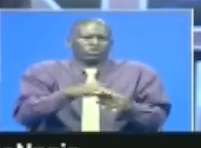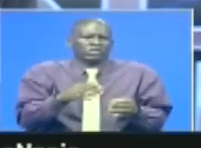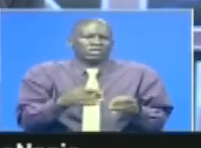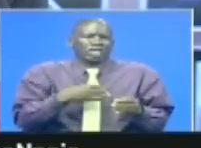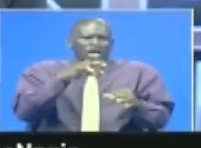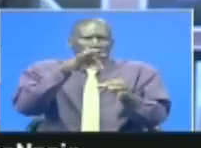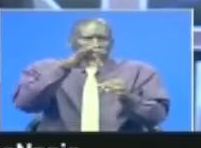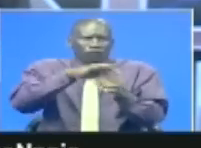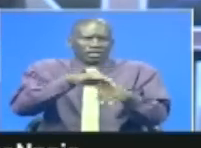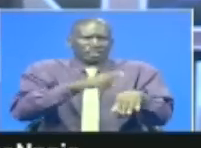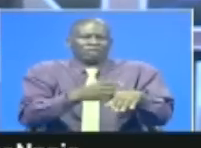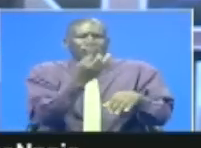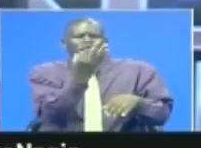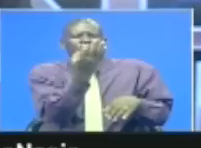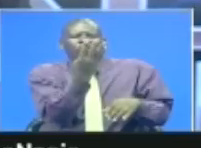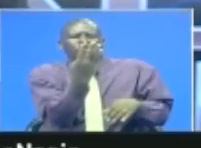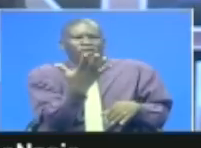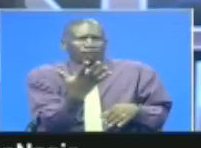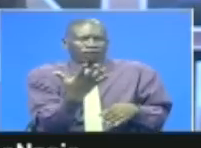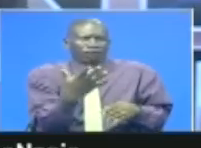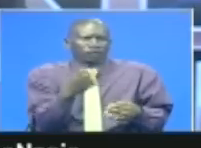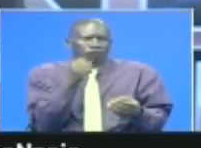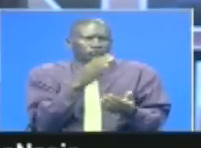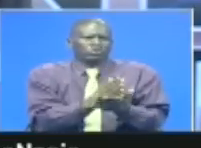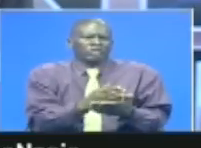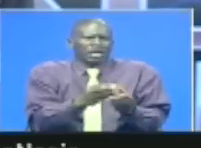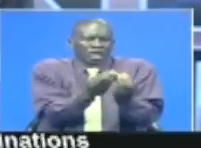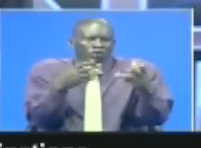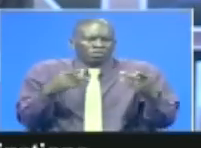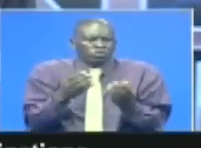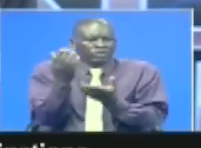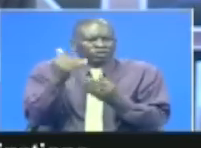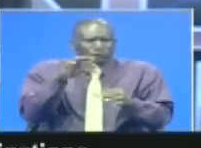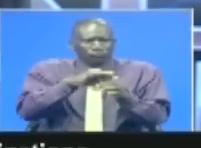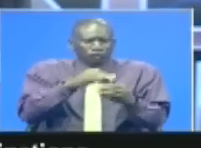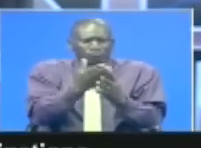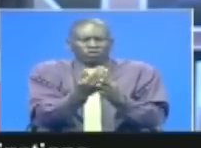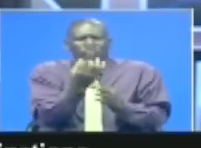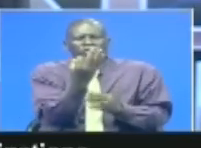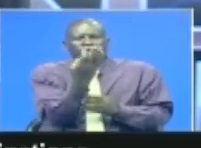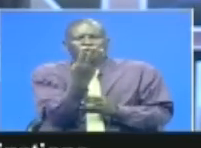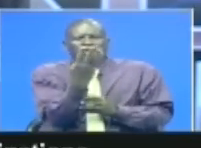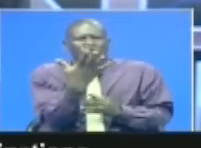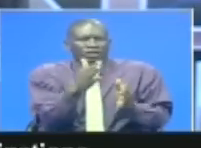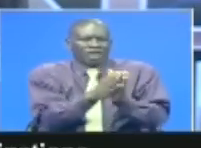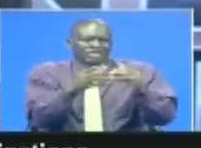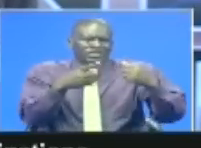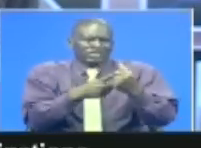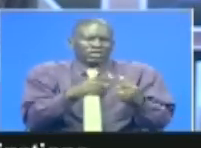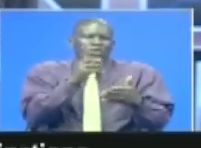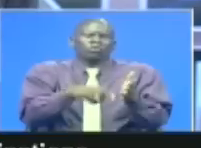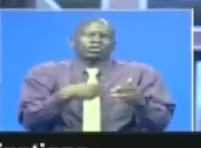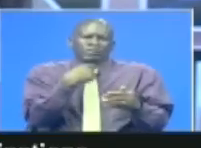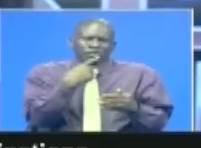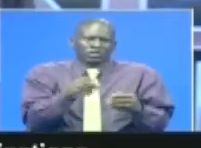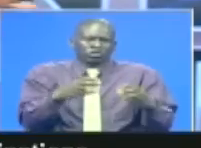at 3:45. So really, how many people do you expect to vote between 3:45 and 6? So what I'm saying to